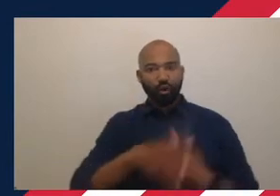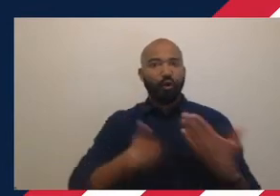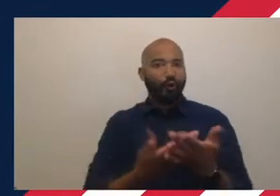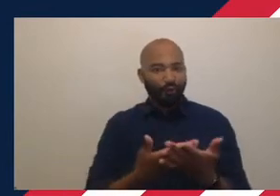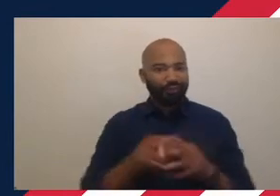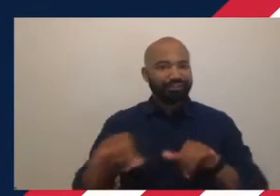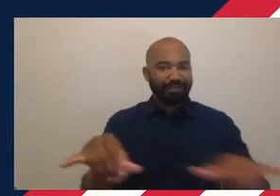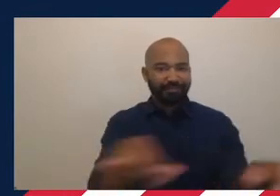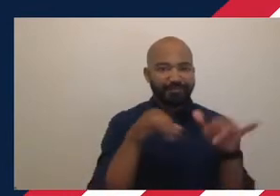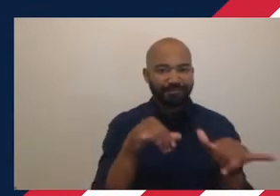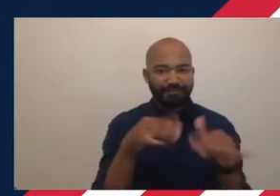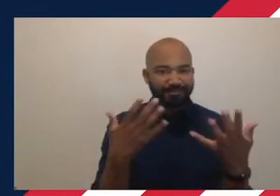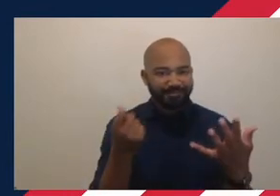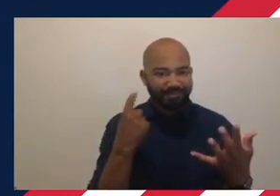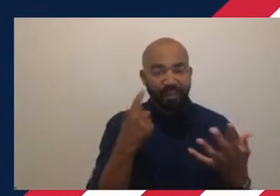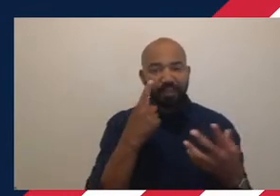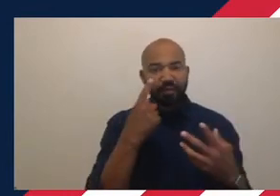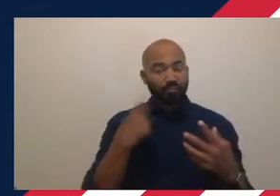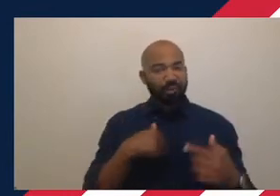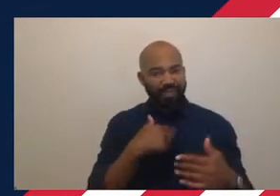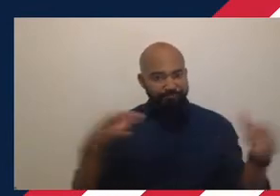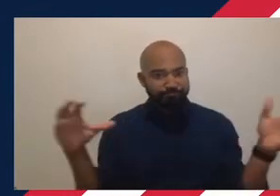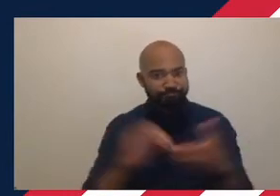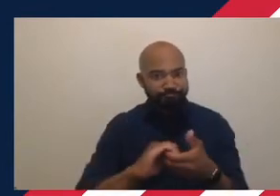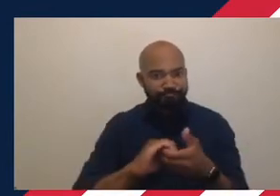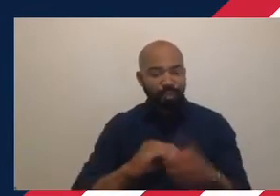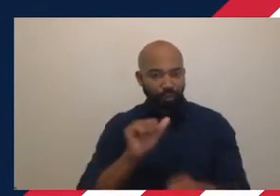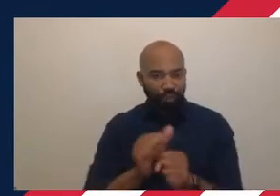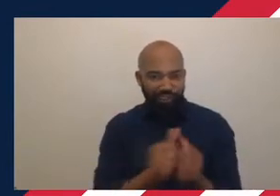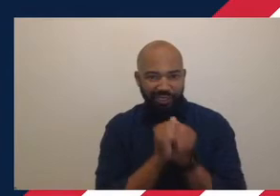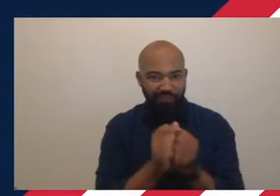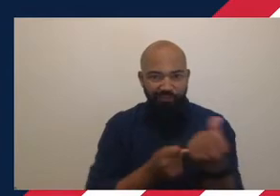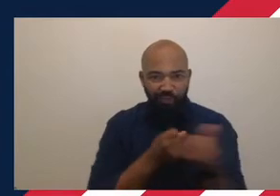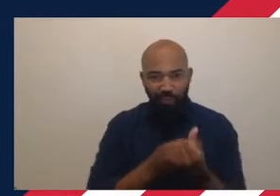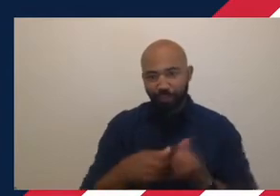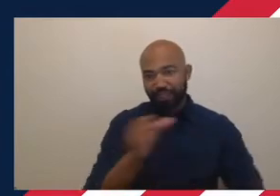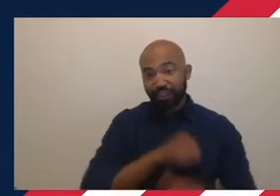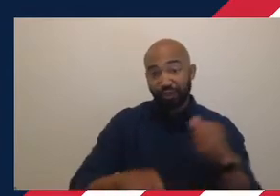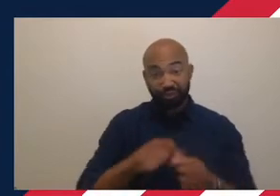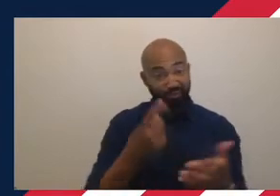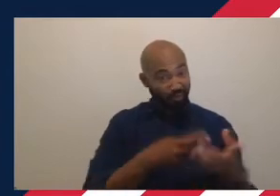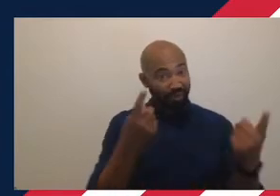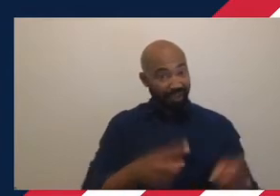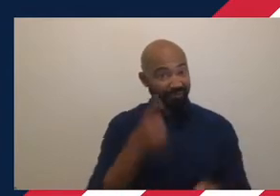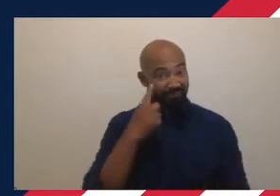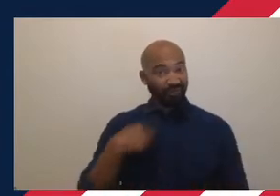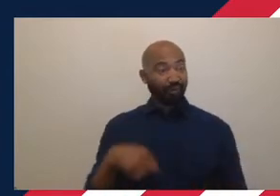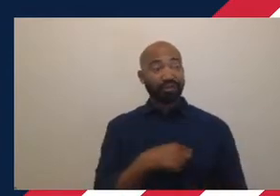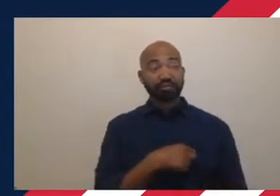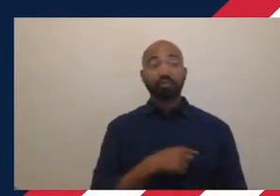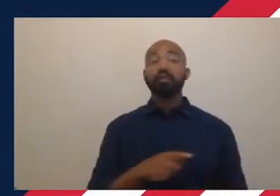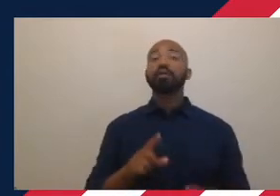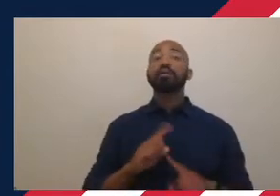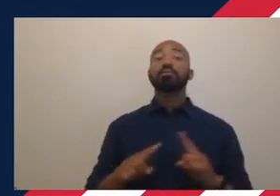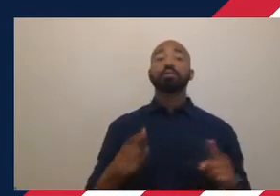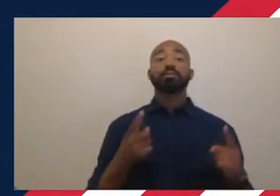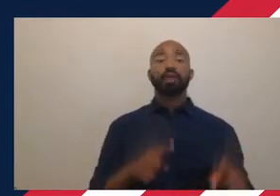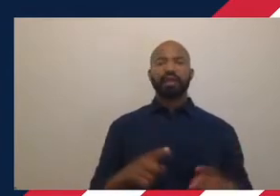together and to unite and help each other. And that is what happened here. But there are some promises that were